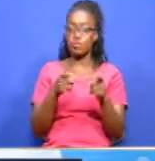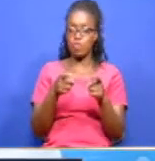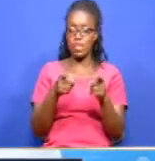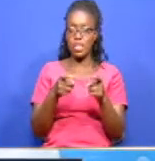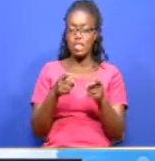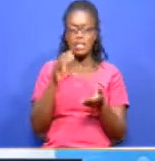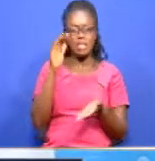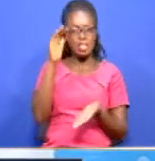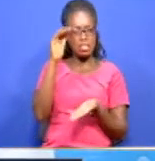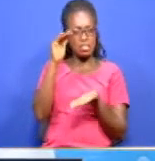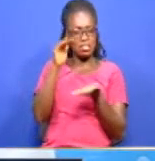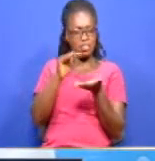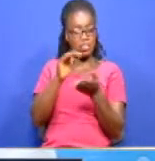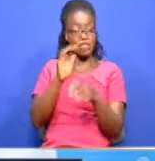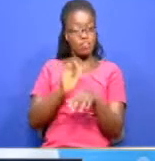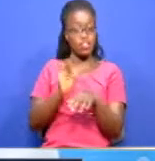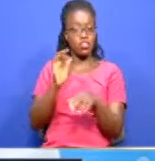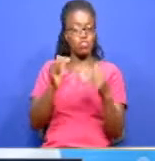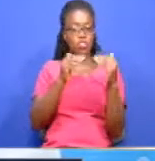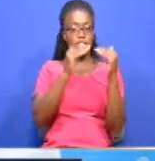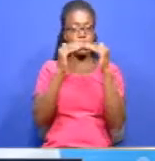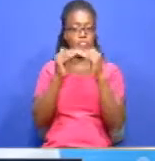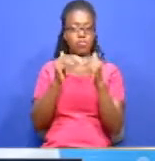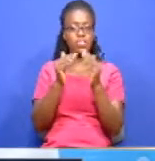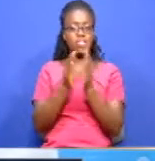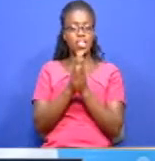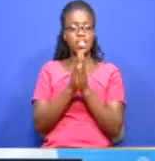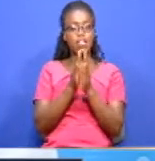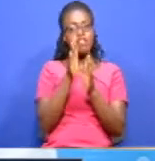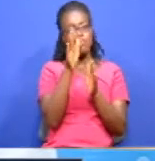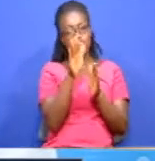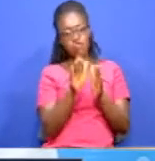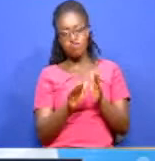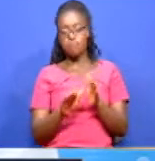reduce the number of infections and flatten our curve.